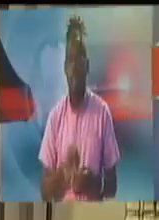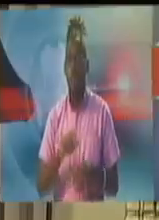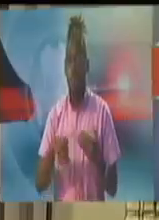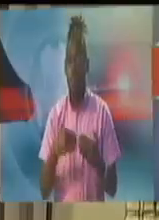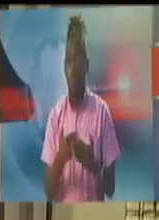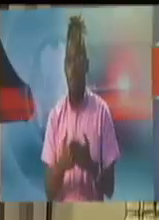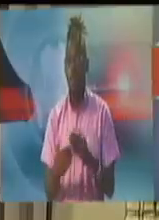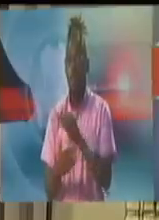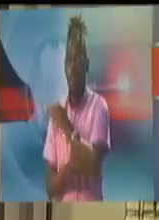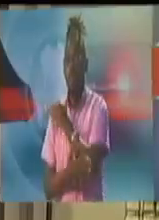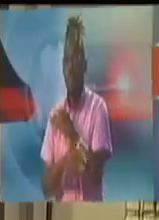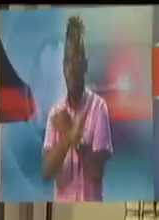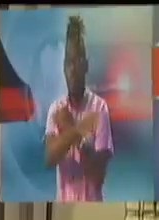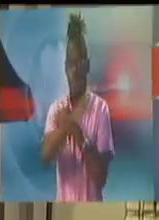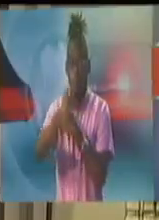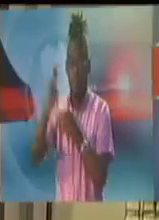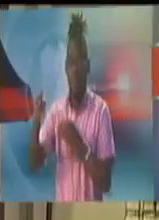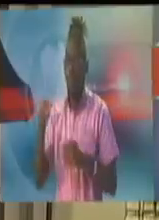country.